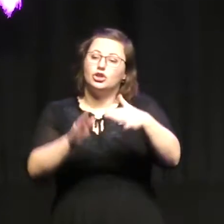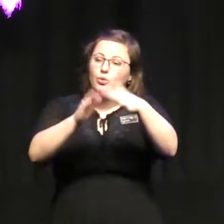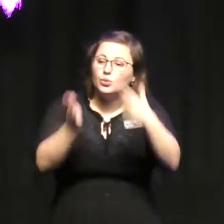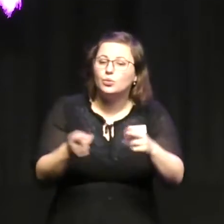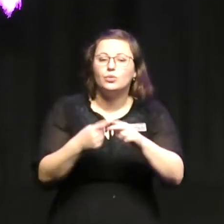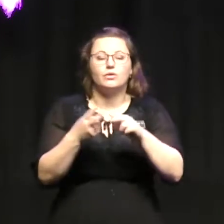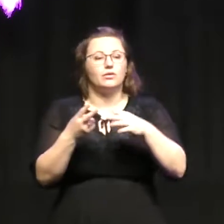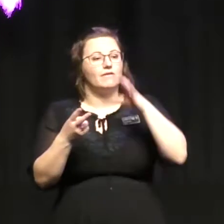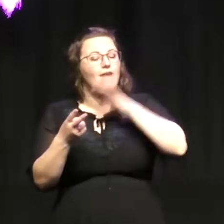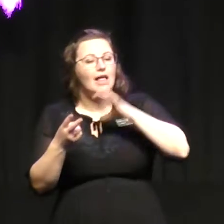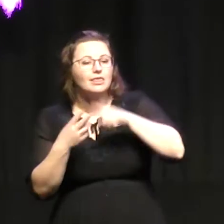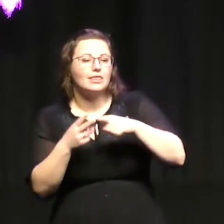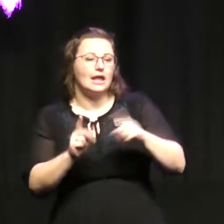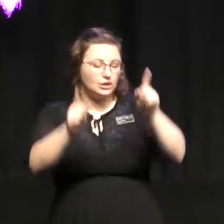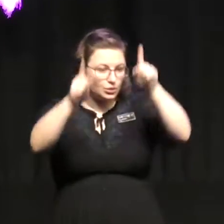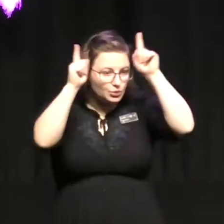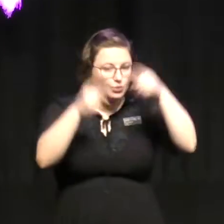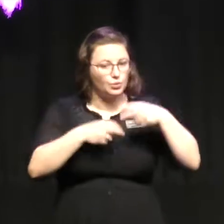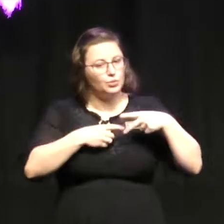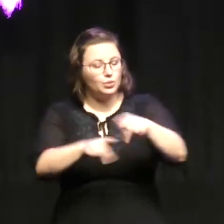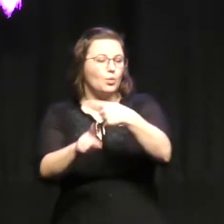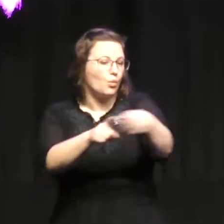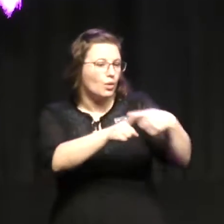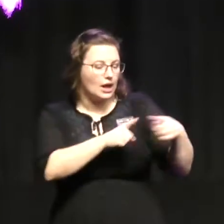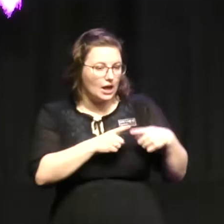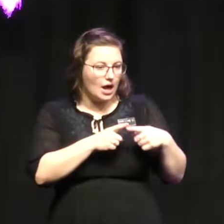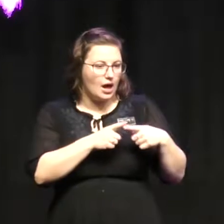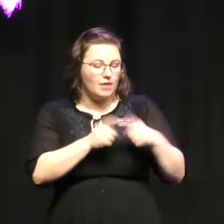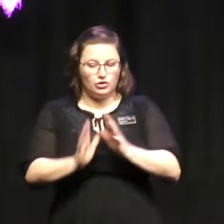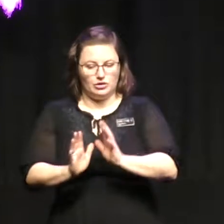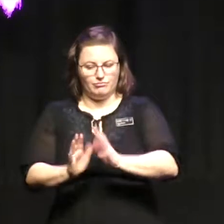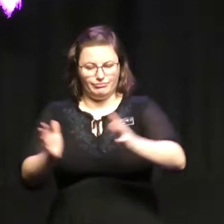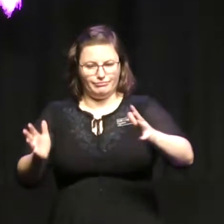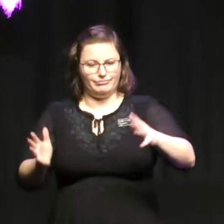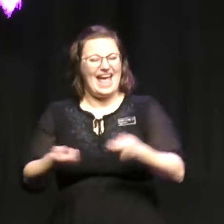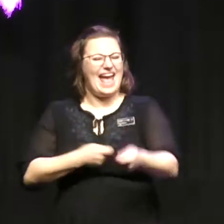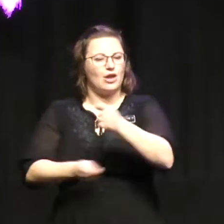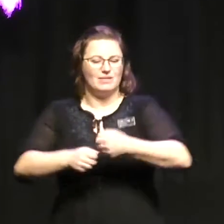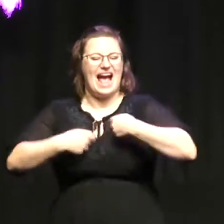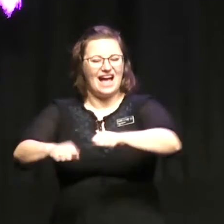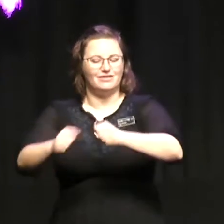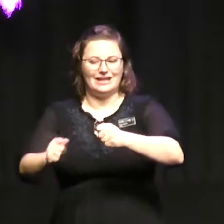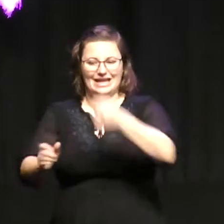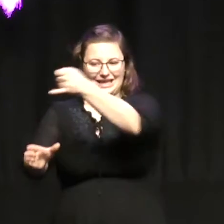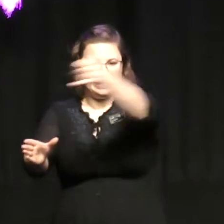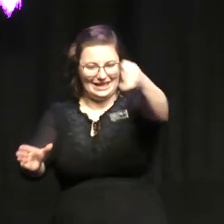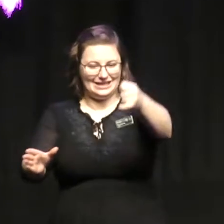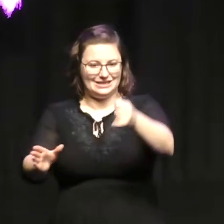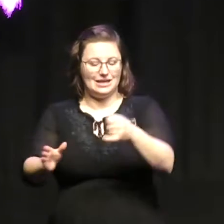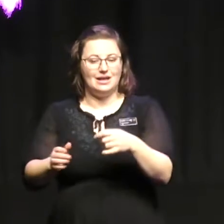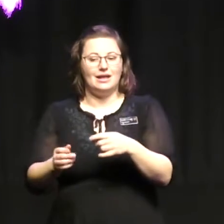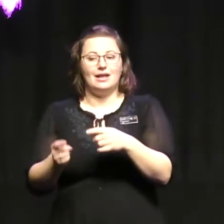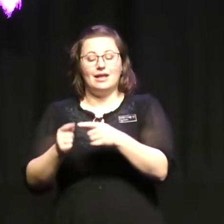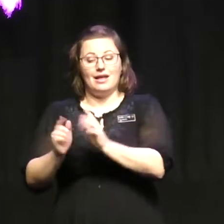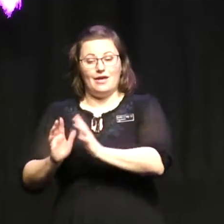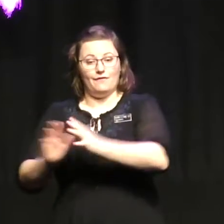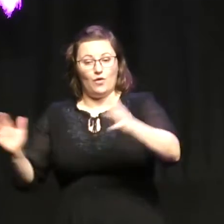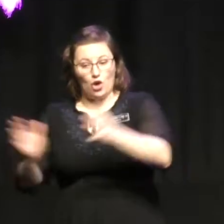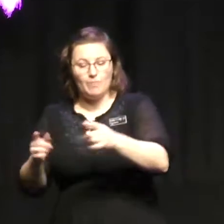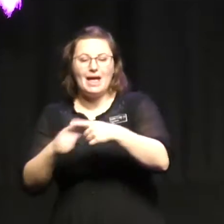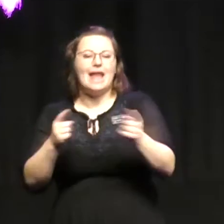well or cattle, expand the existing economic activity in volume or